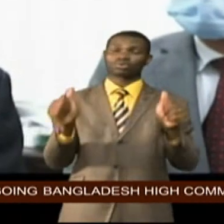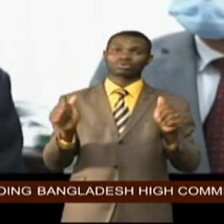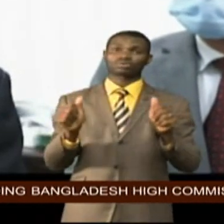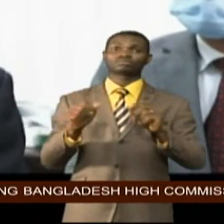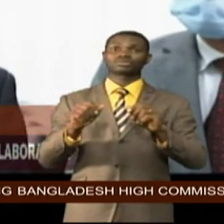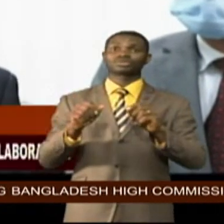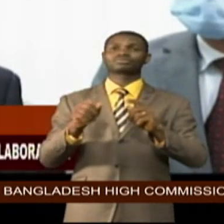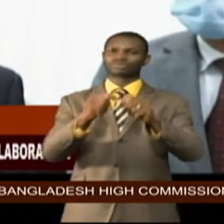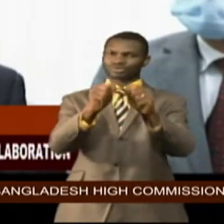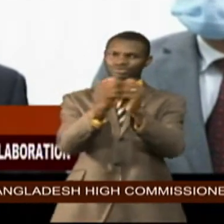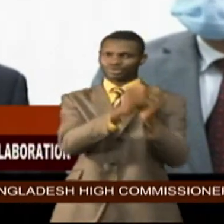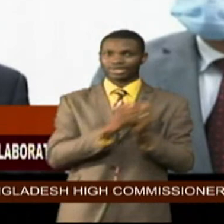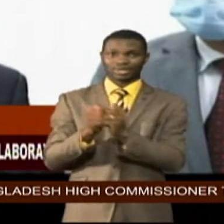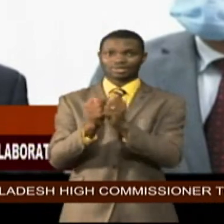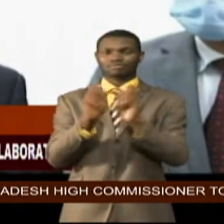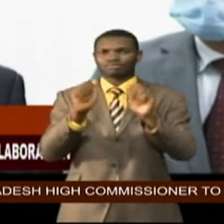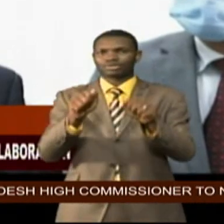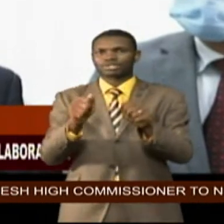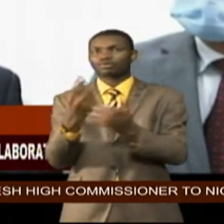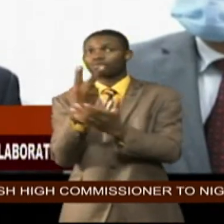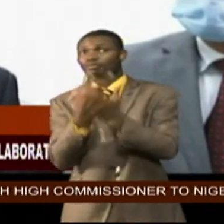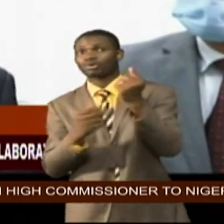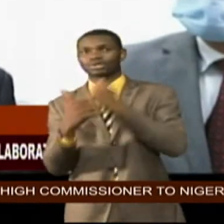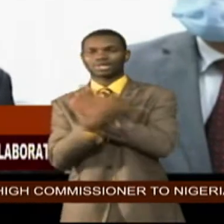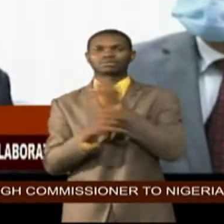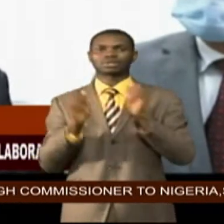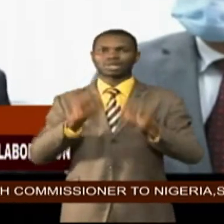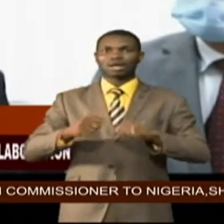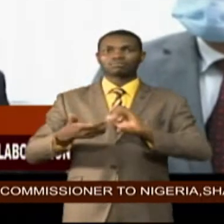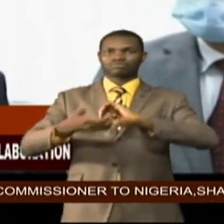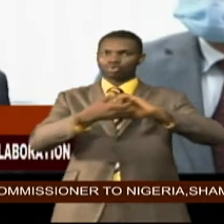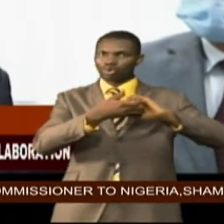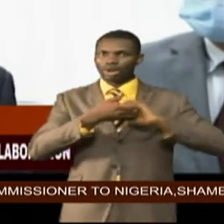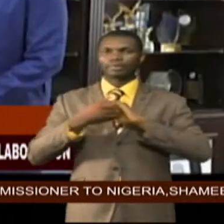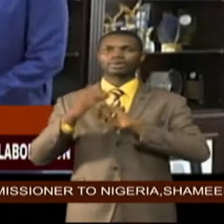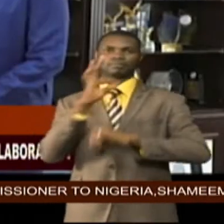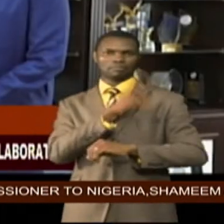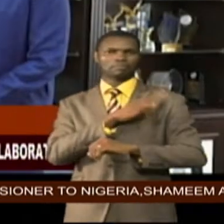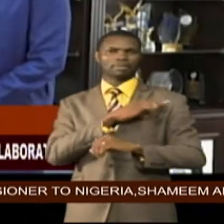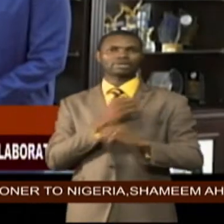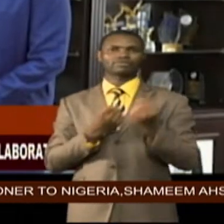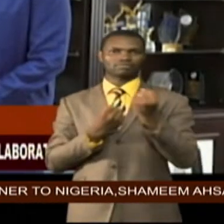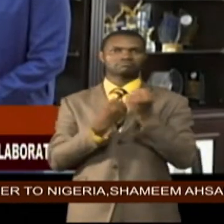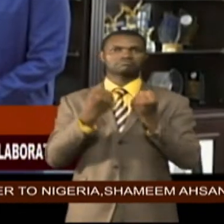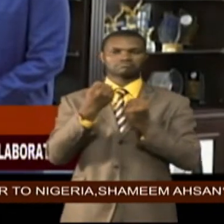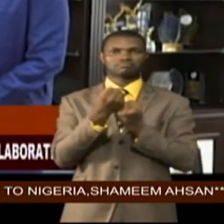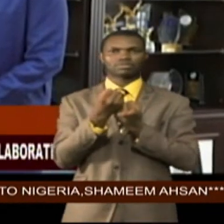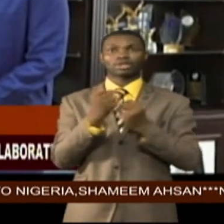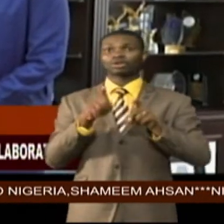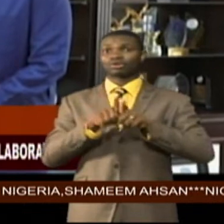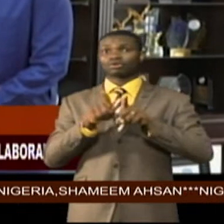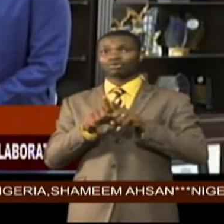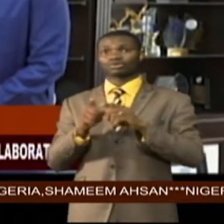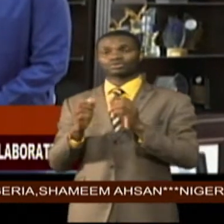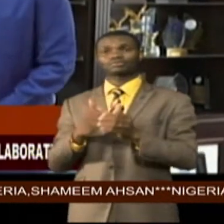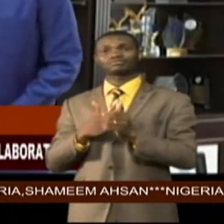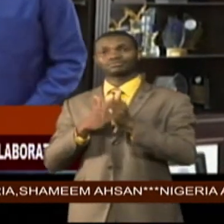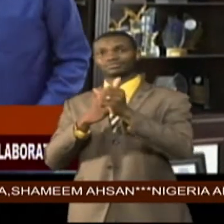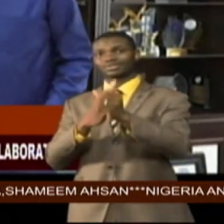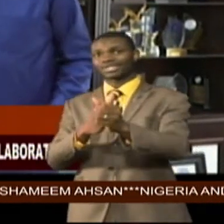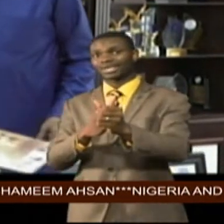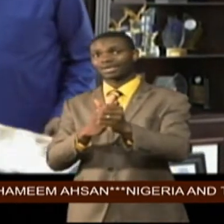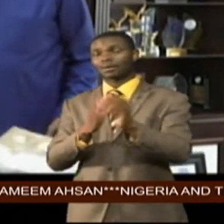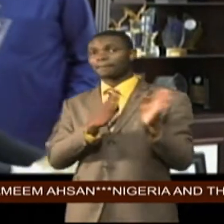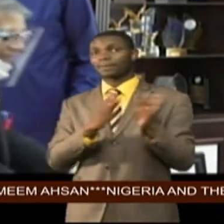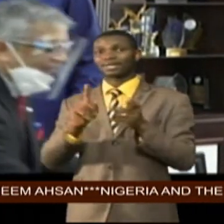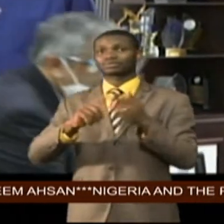can collaborate and can benefit mutually. As the Bangladeshi envoy leaves for his next assignment